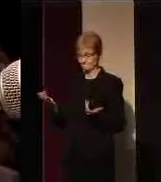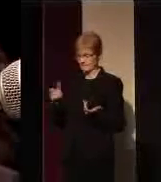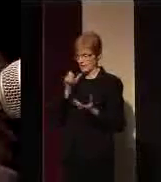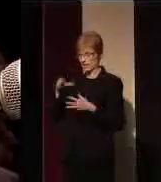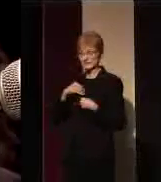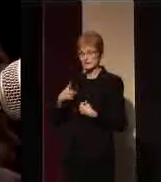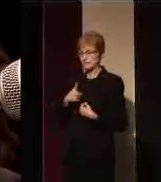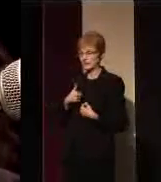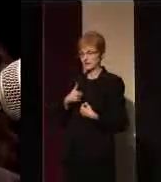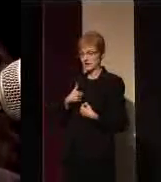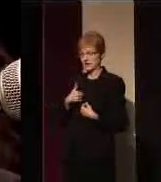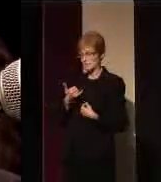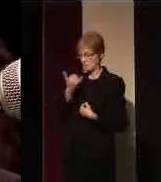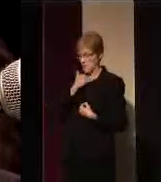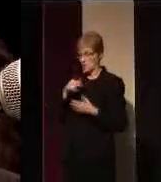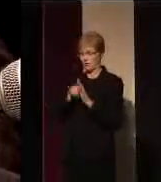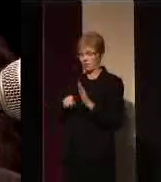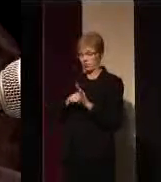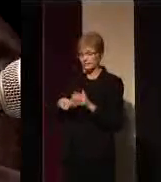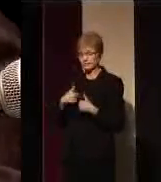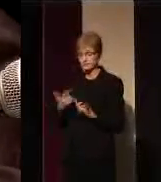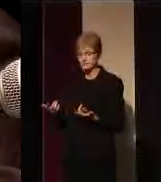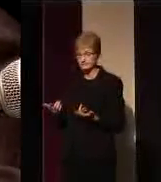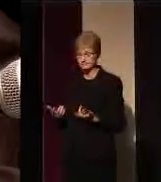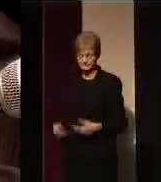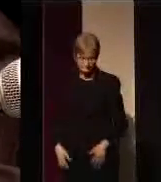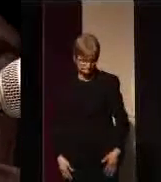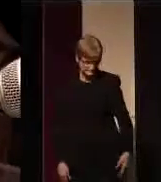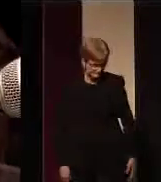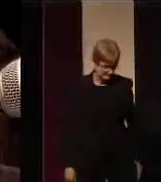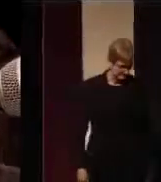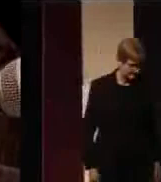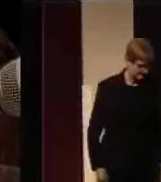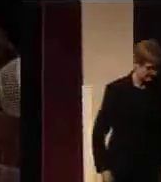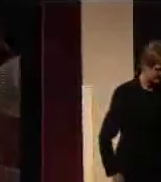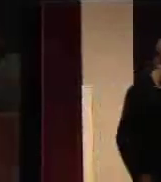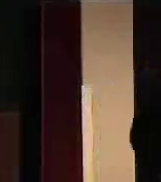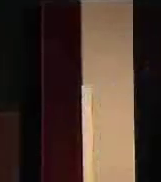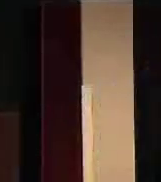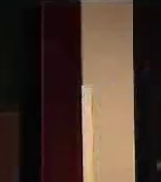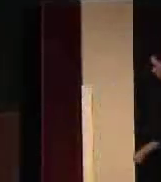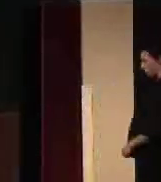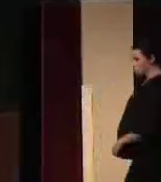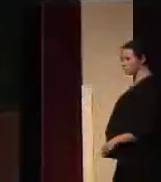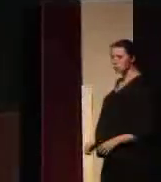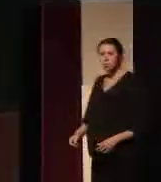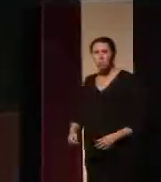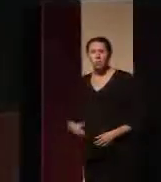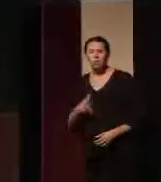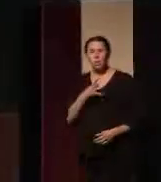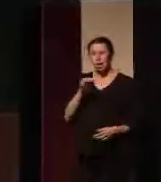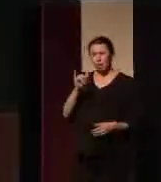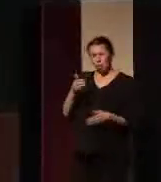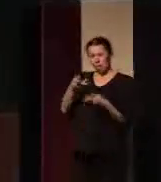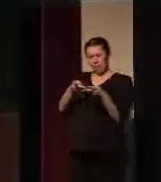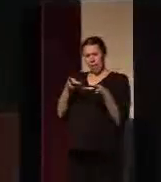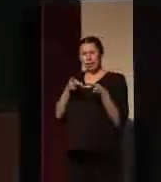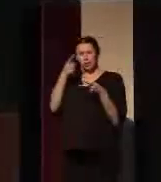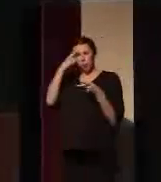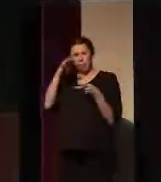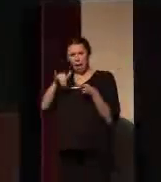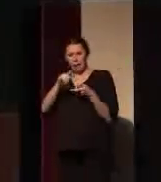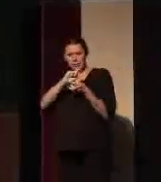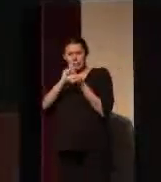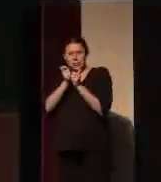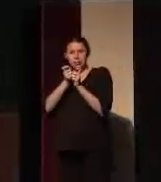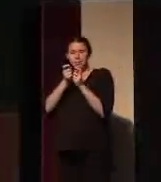take me anyway. Given what Anthony says, Chief, is there a place for that kind of shift in how police... I think he's